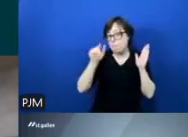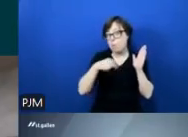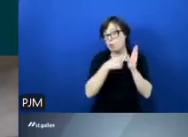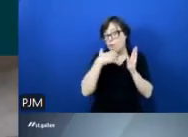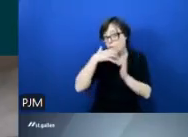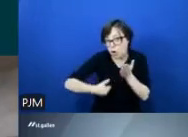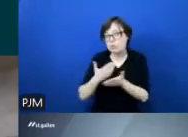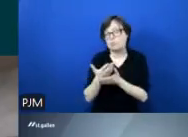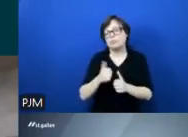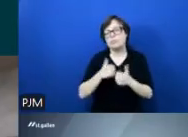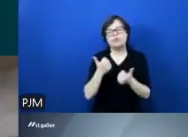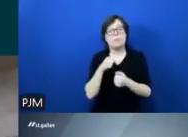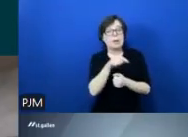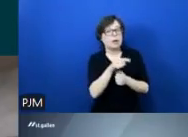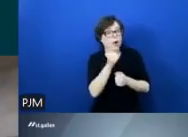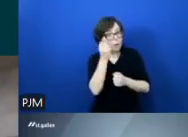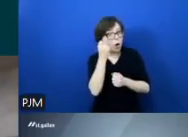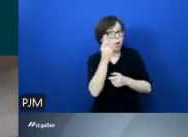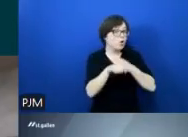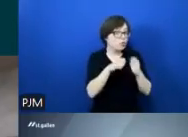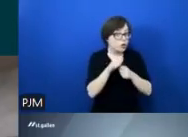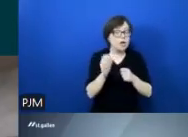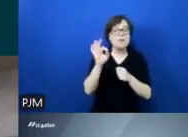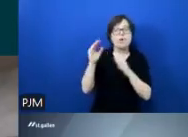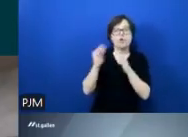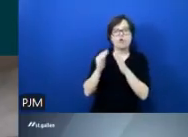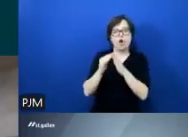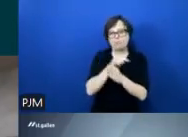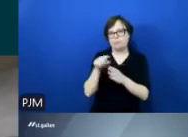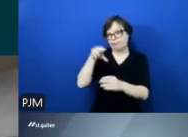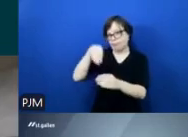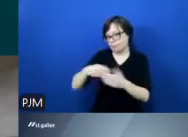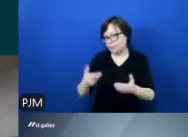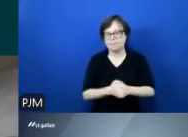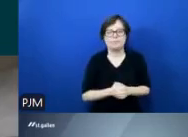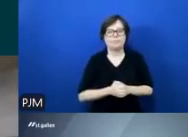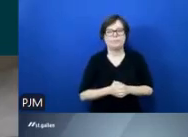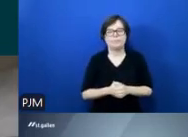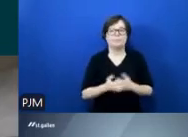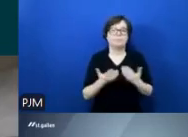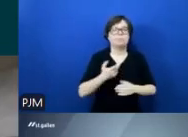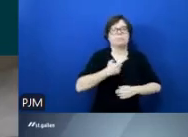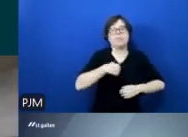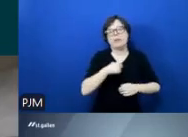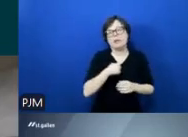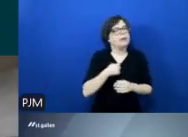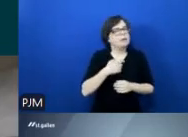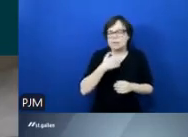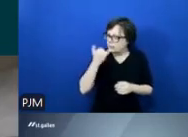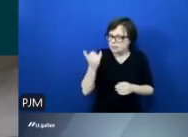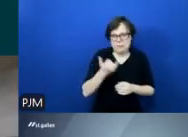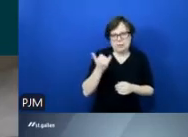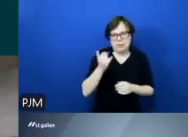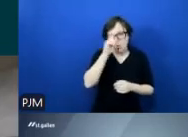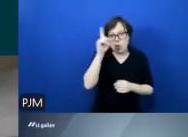they can apply to in order to implement those activities, those solutions in their houses. Very often we meet,